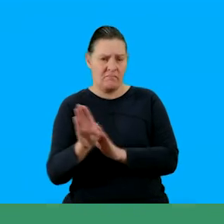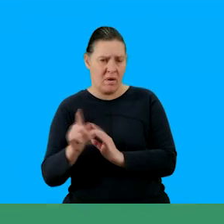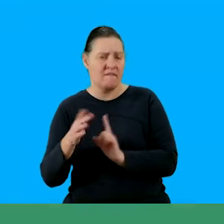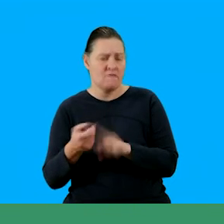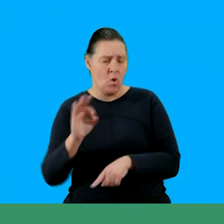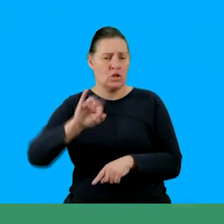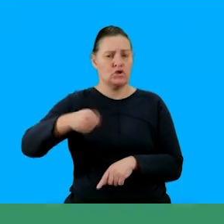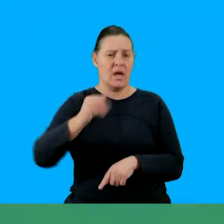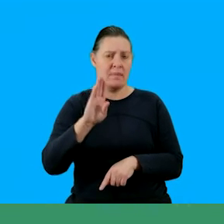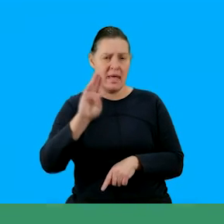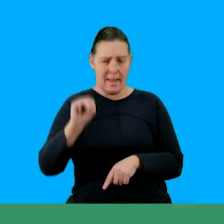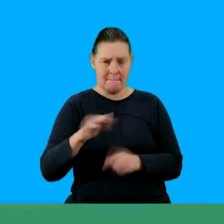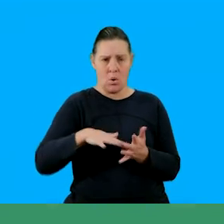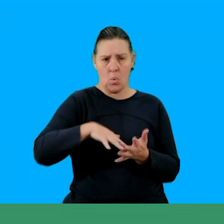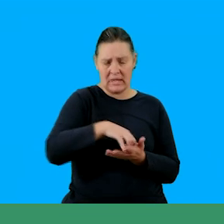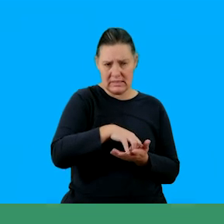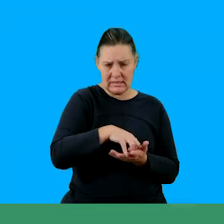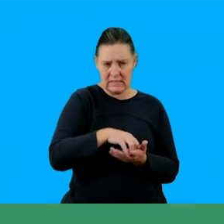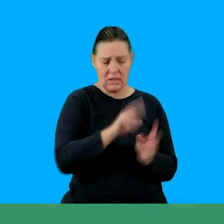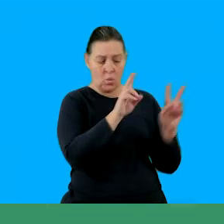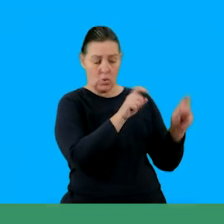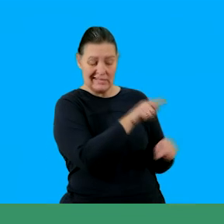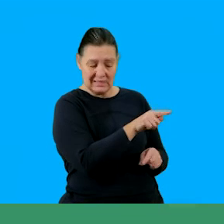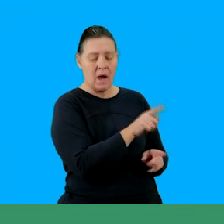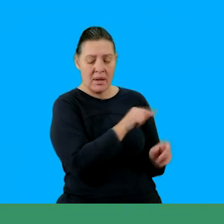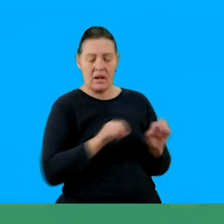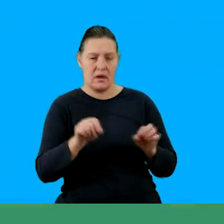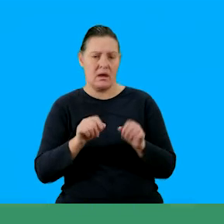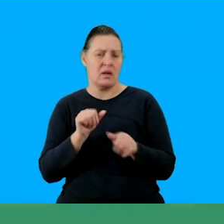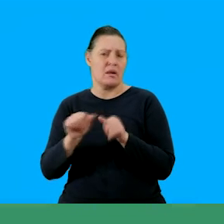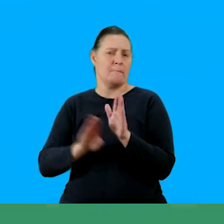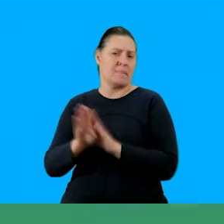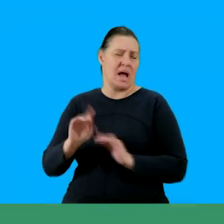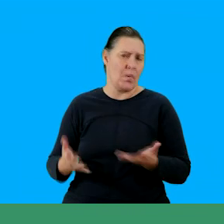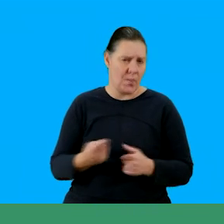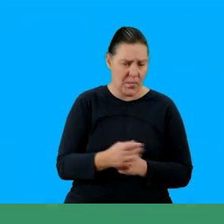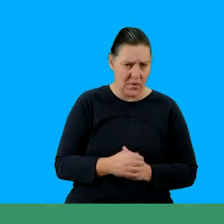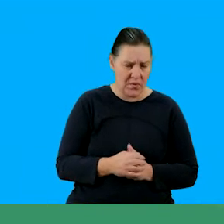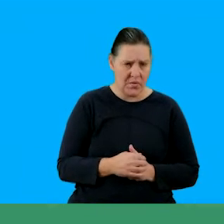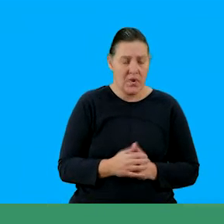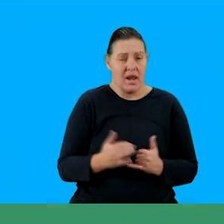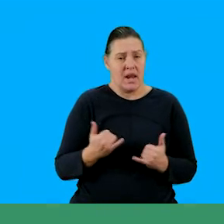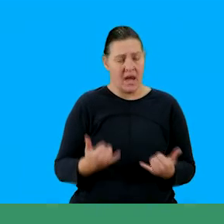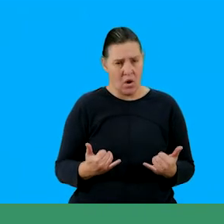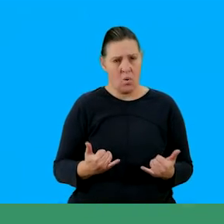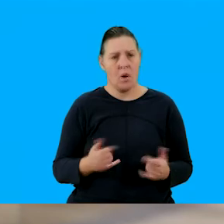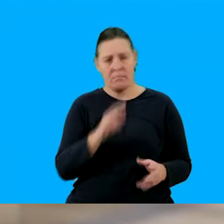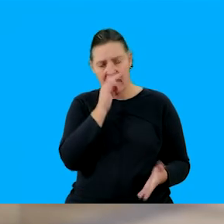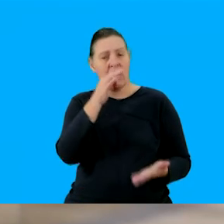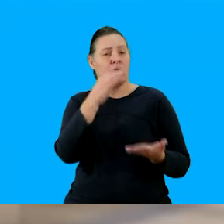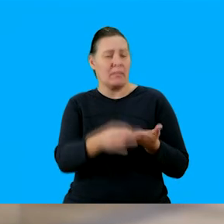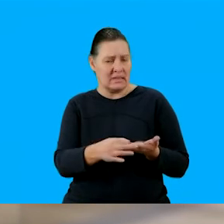improvement for JBM's weaknesses quoted in the scenario. Now what we are going to do, we are going